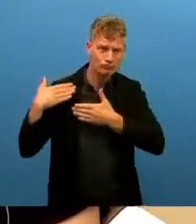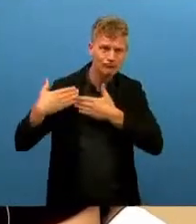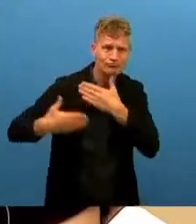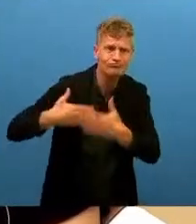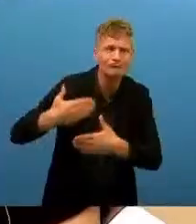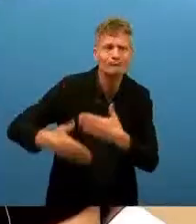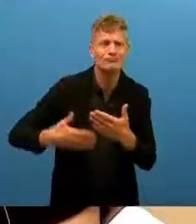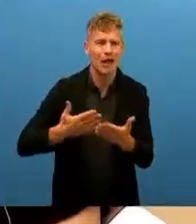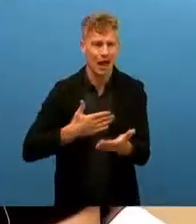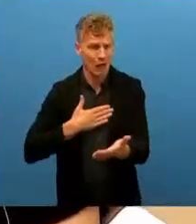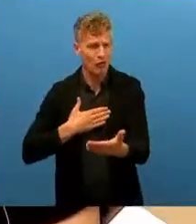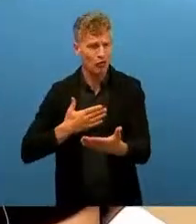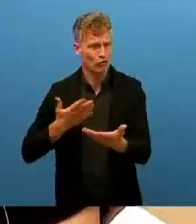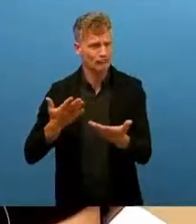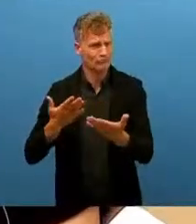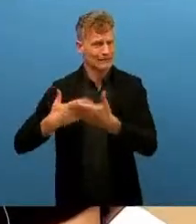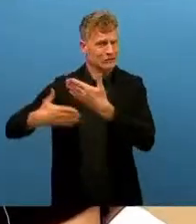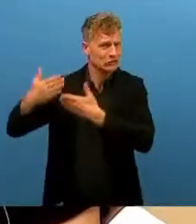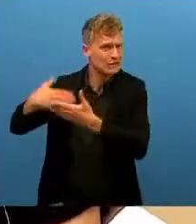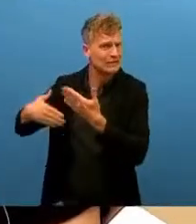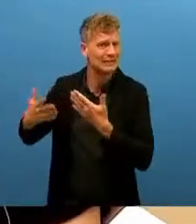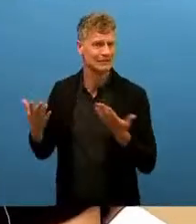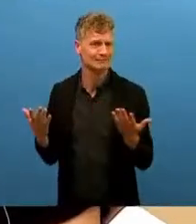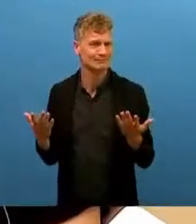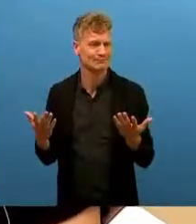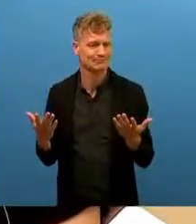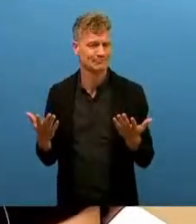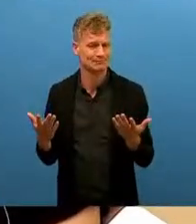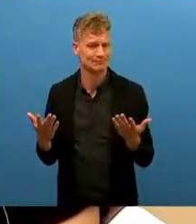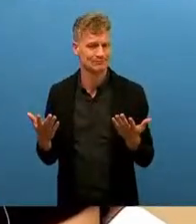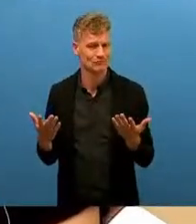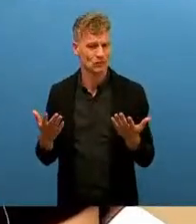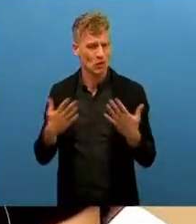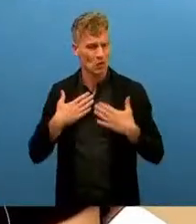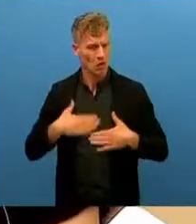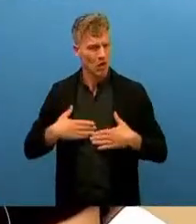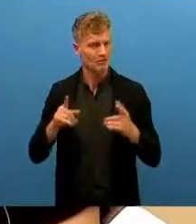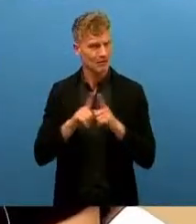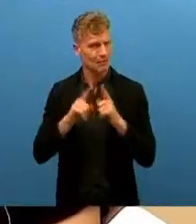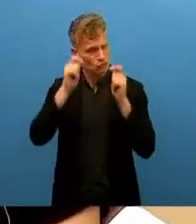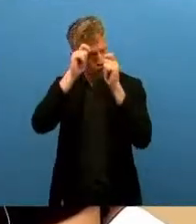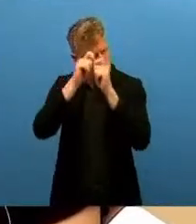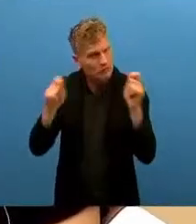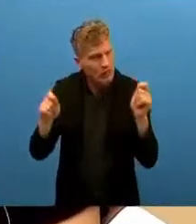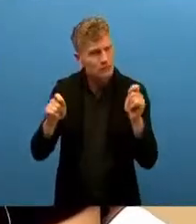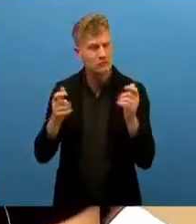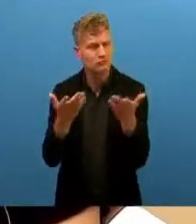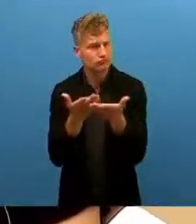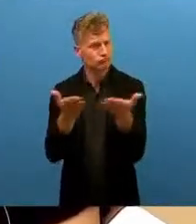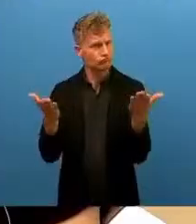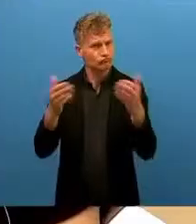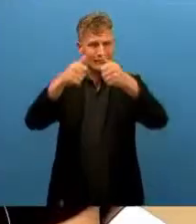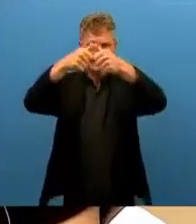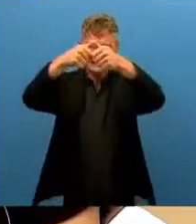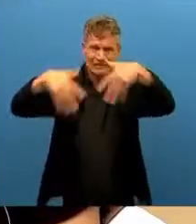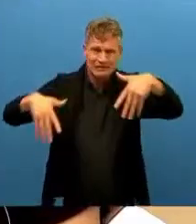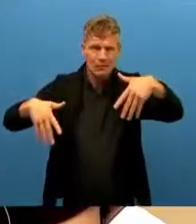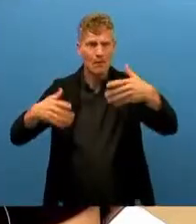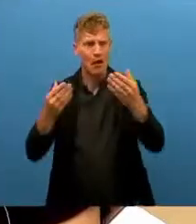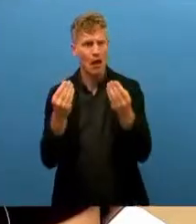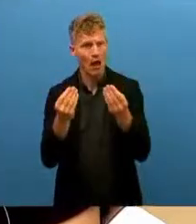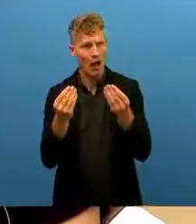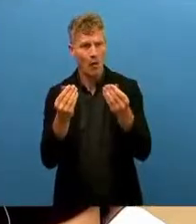amongst Indigenous peoples globally. Therefore, an inclusive and flexible consideration and process,